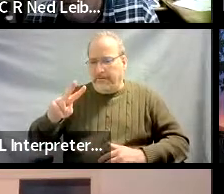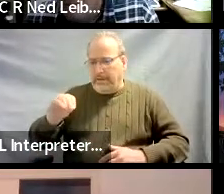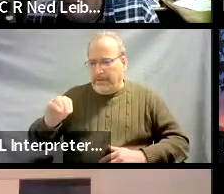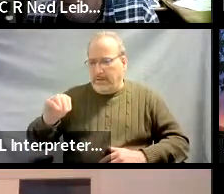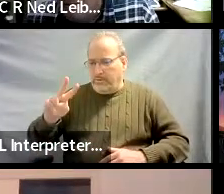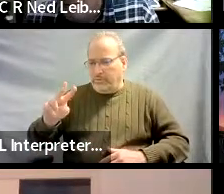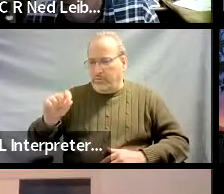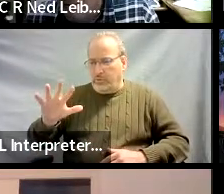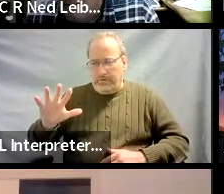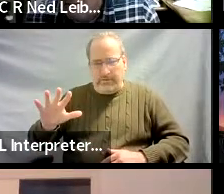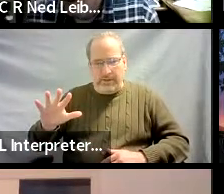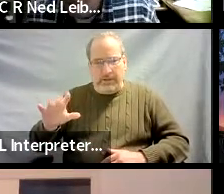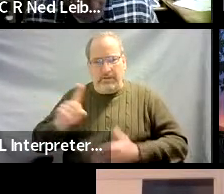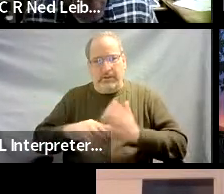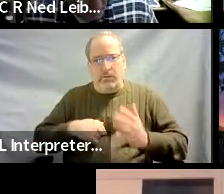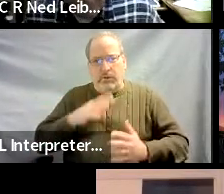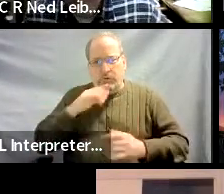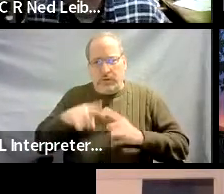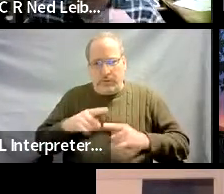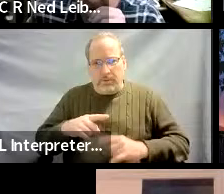earlier, which